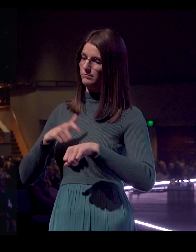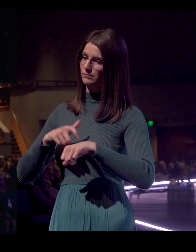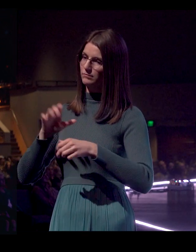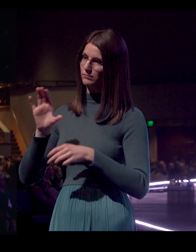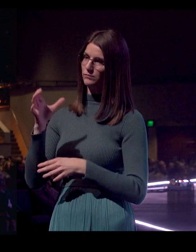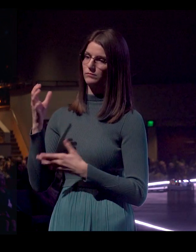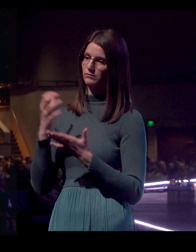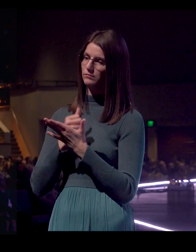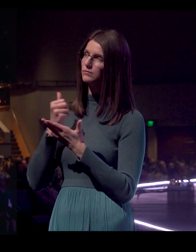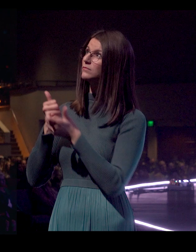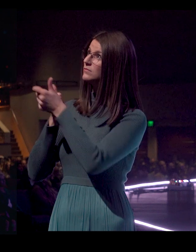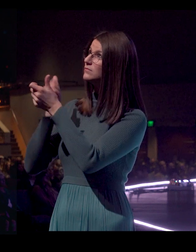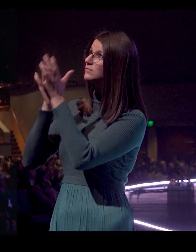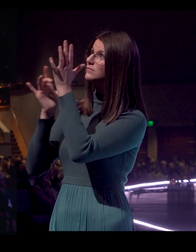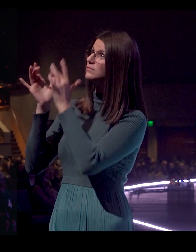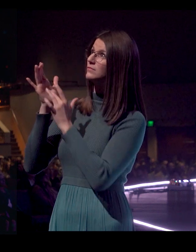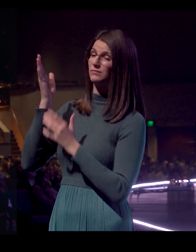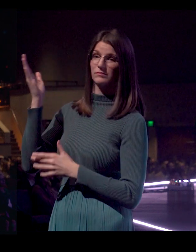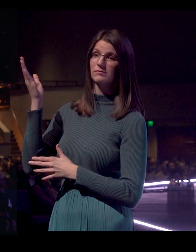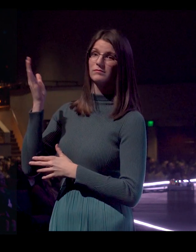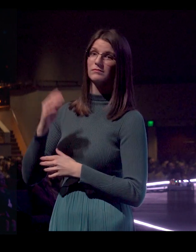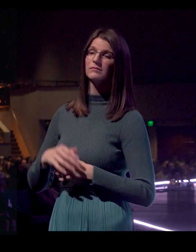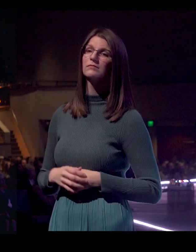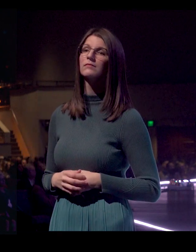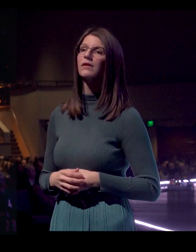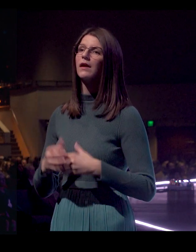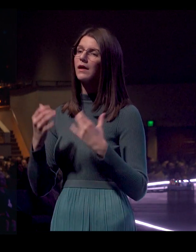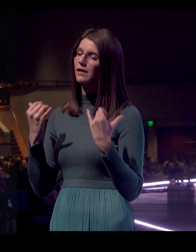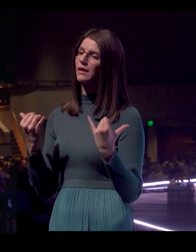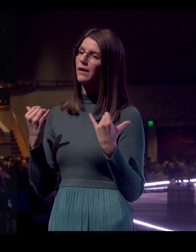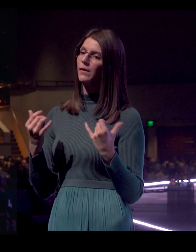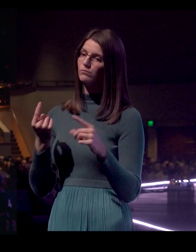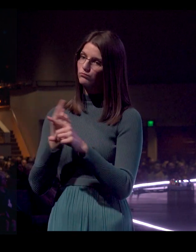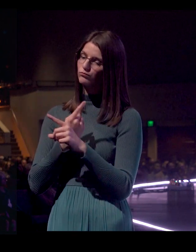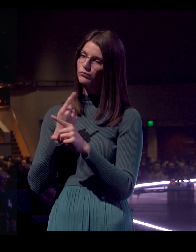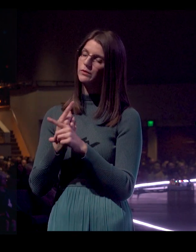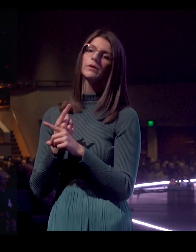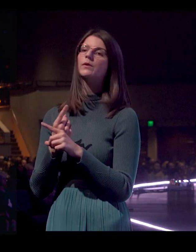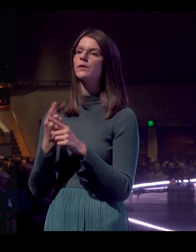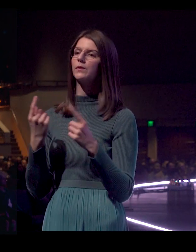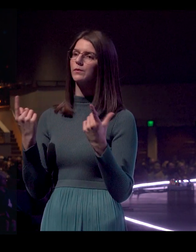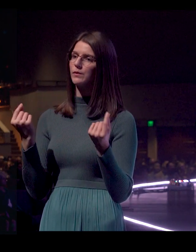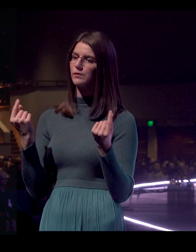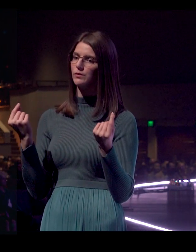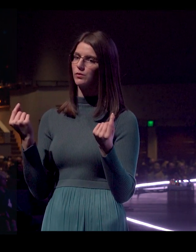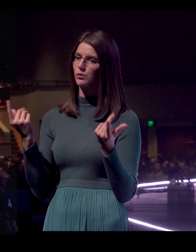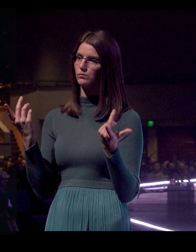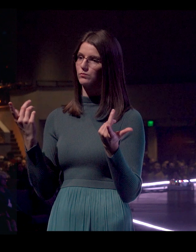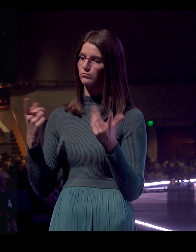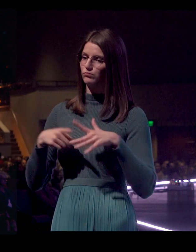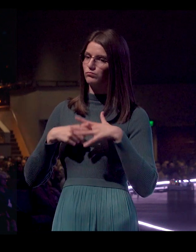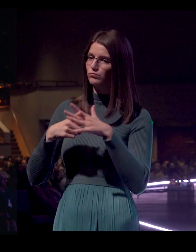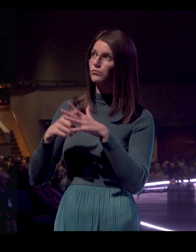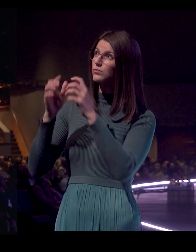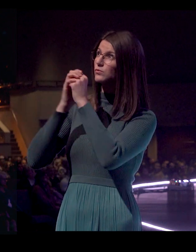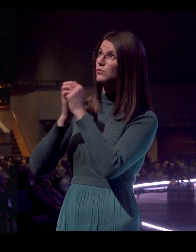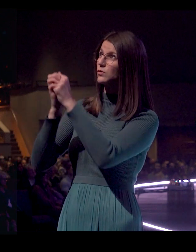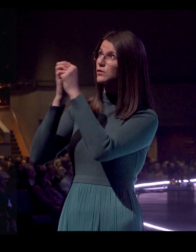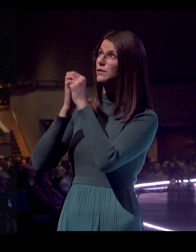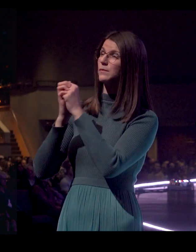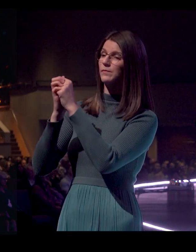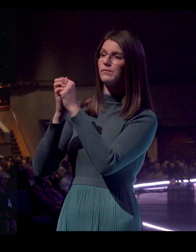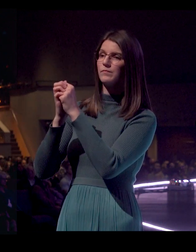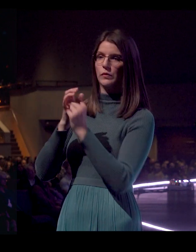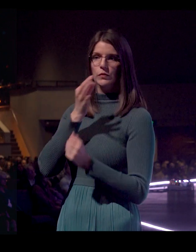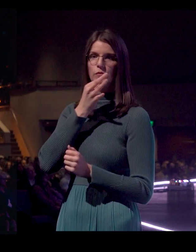very appropriate for us to do what we've been talking about, which is to begin to worship. We're going to worship here in just a moment. But first, I want to pray that